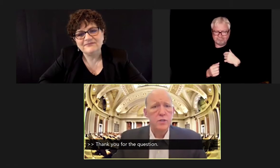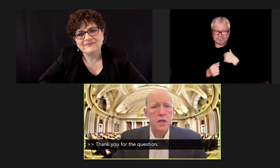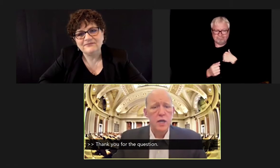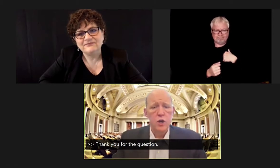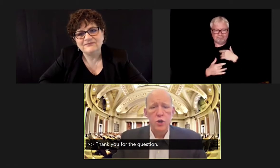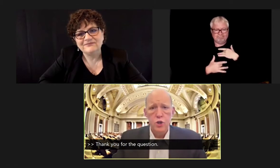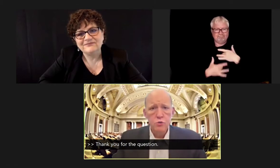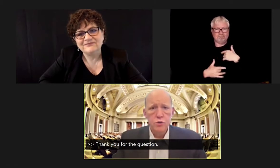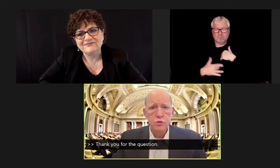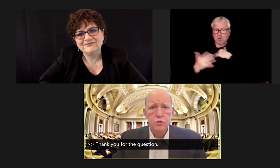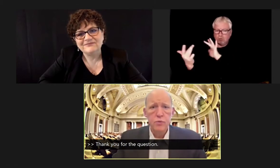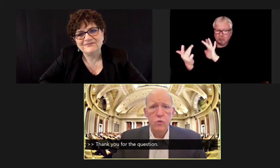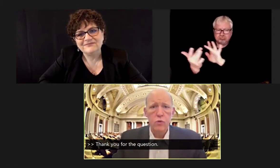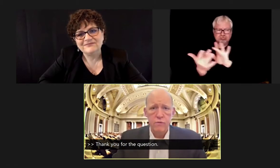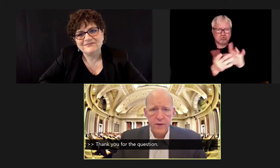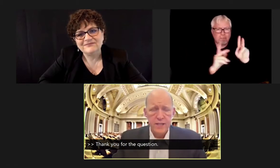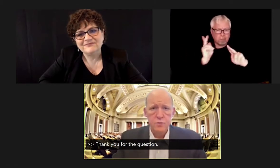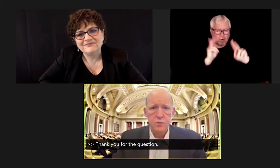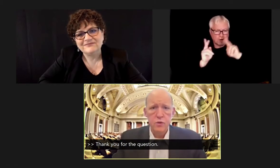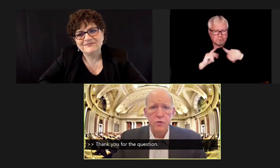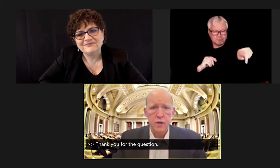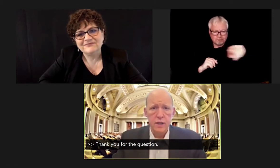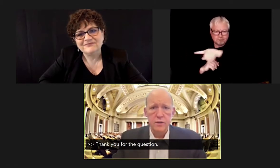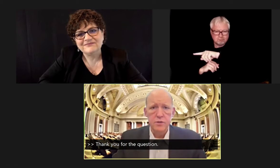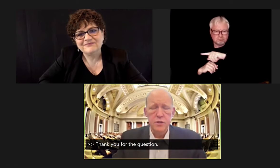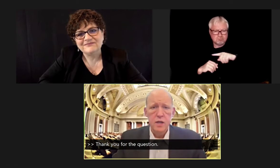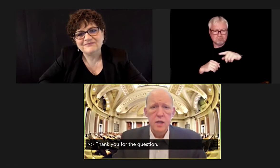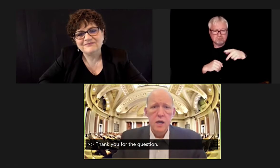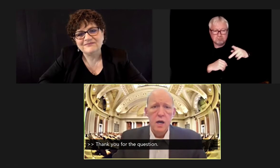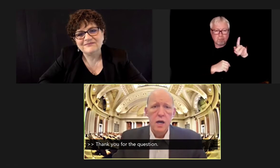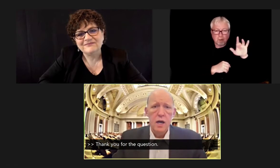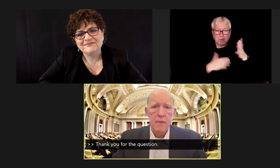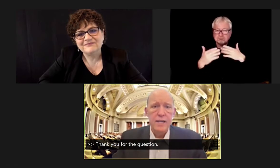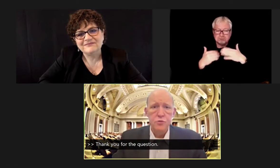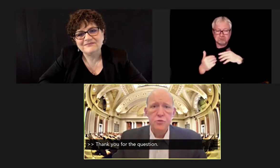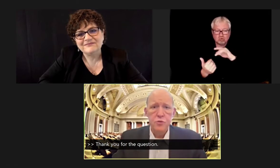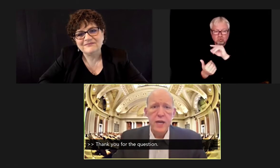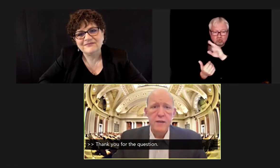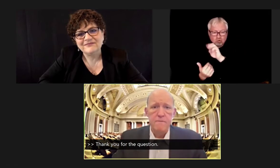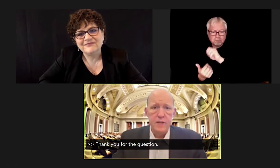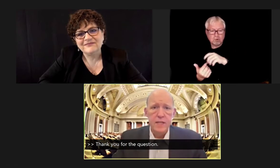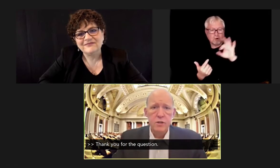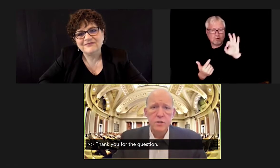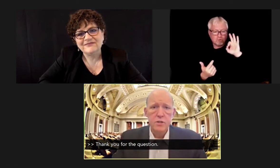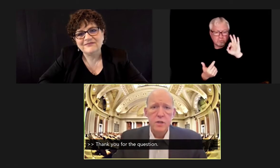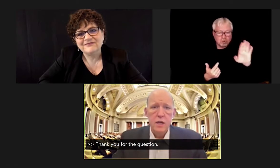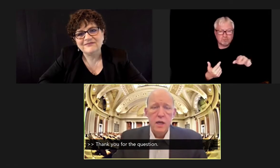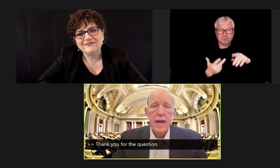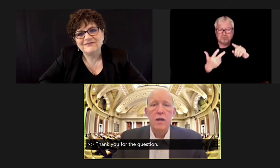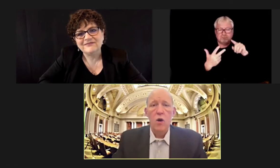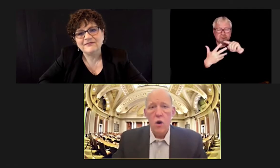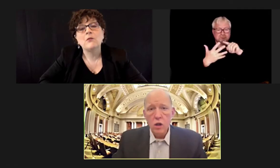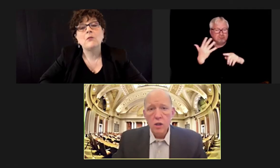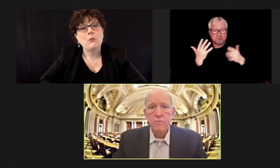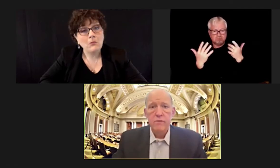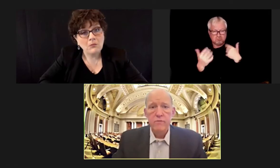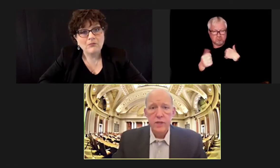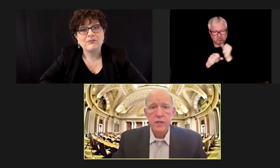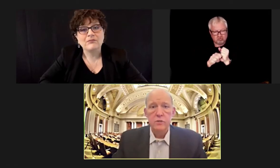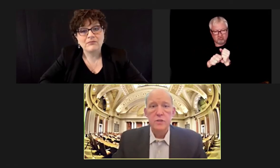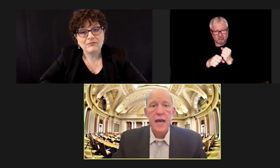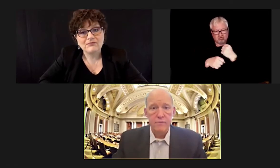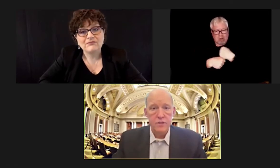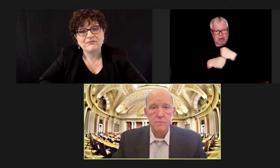whether it's YouTube or Facebook or others, I do create videos, and all of